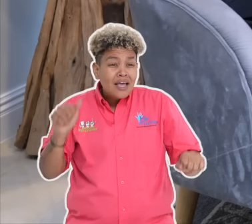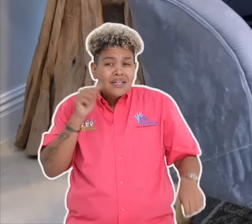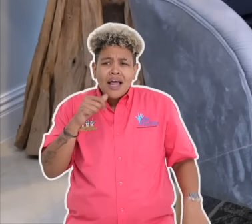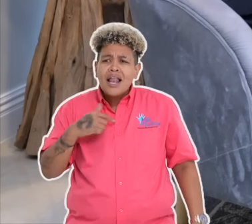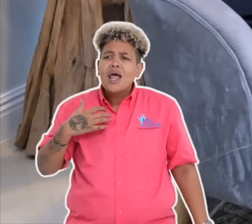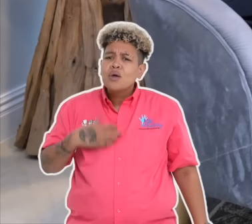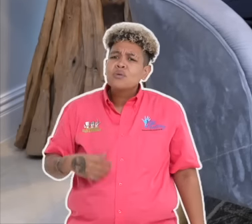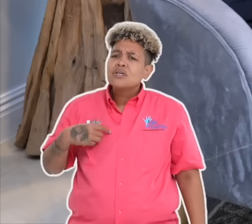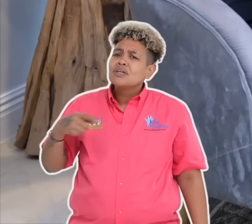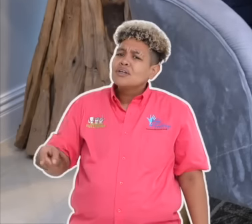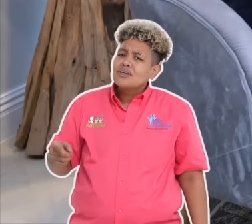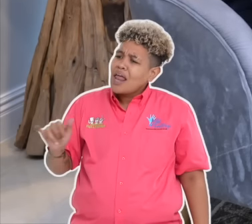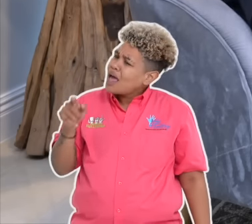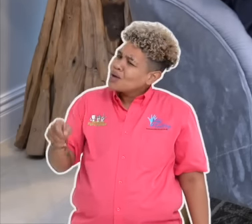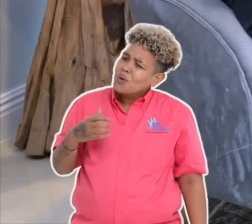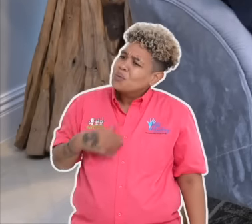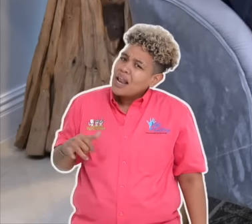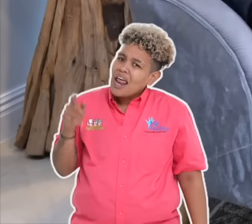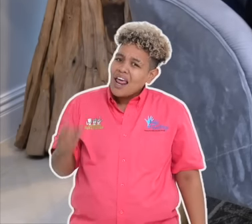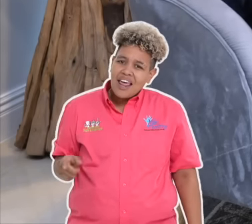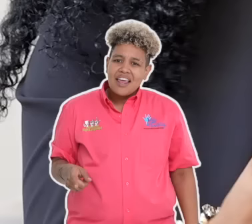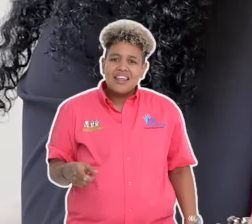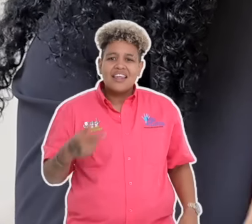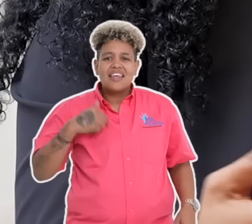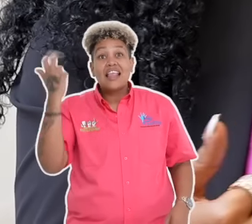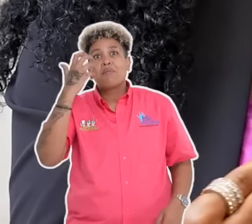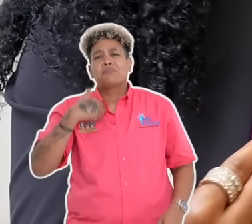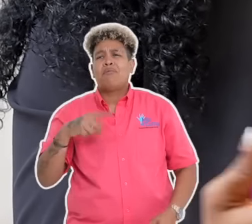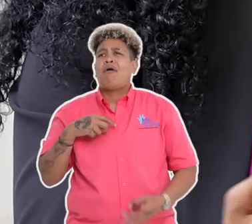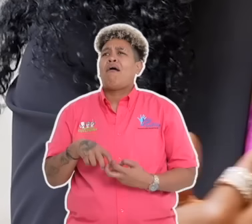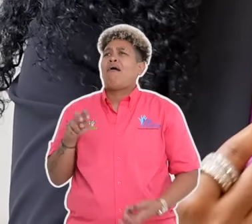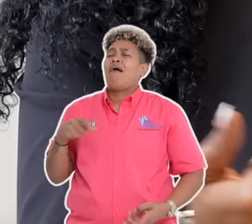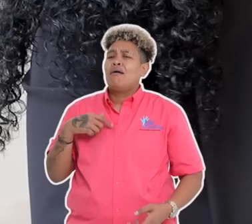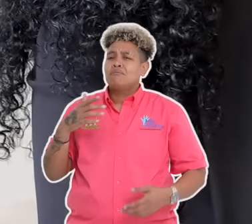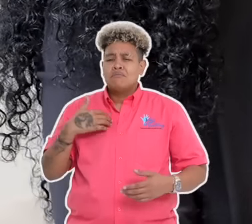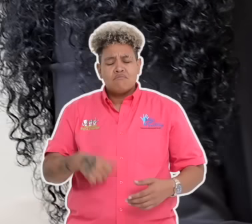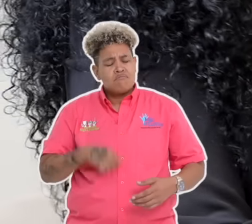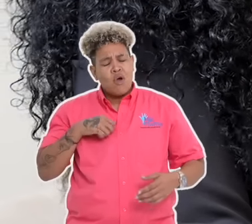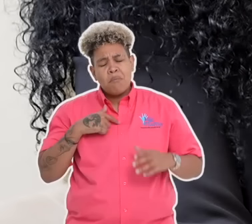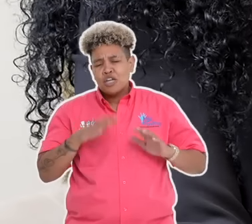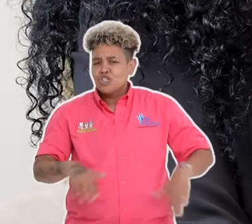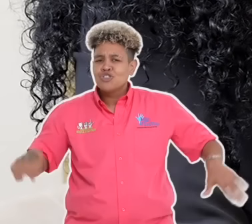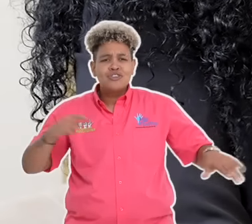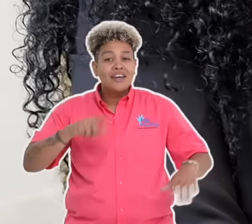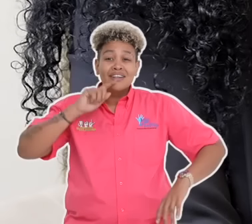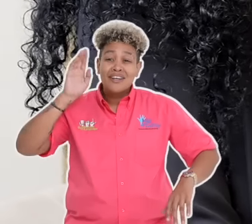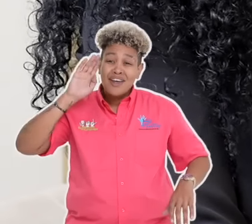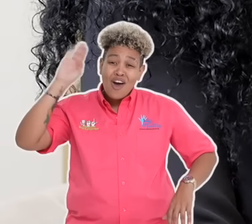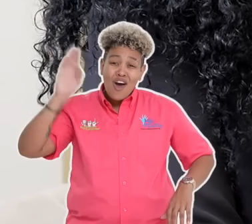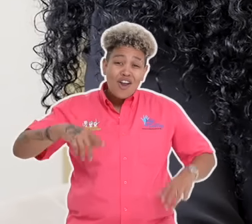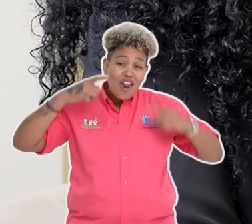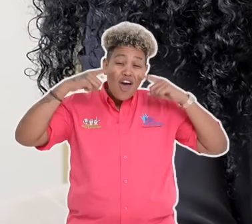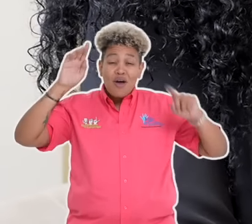man, I wish I was like you. And so it makes me just so, so proud. And so if all